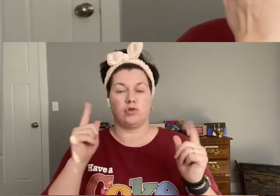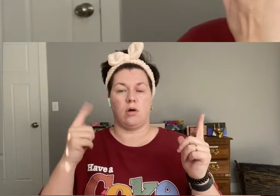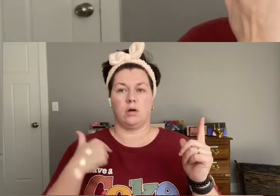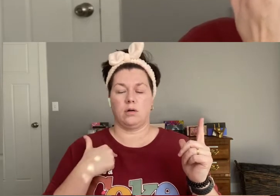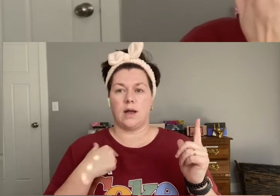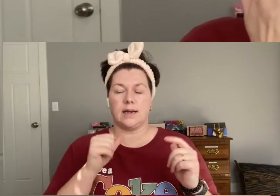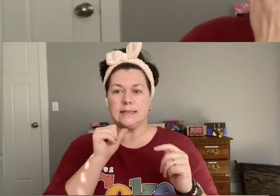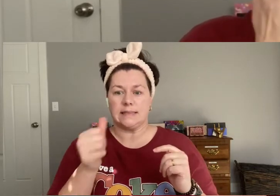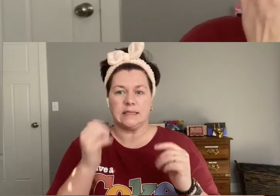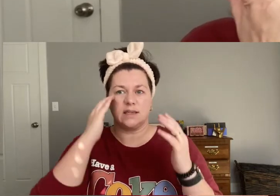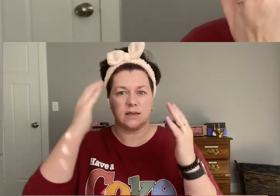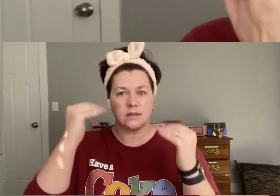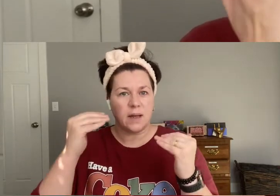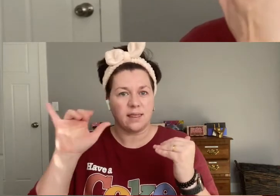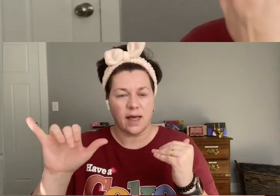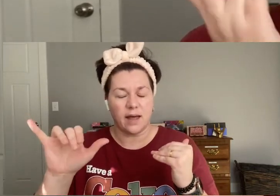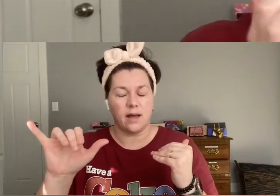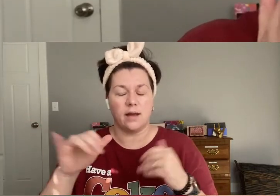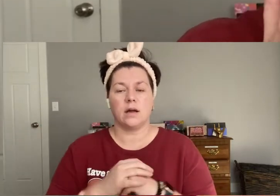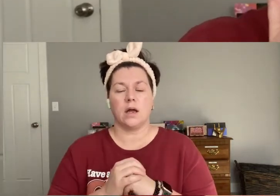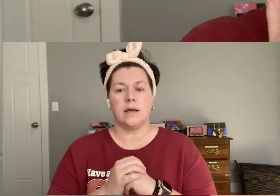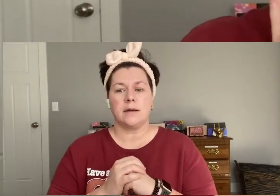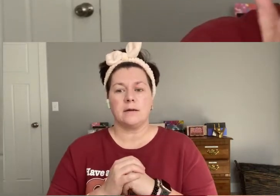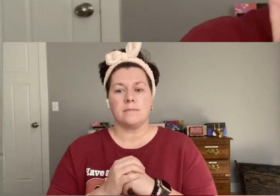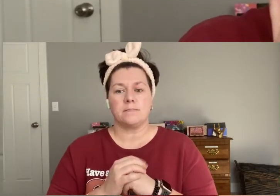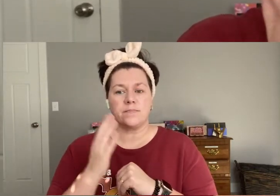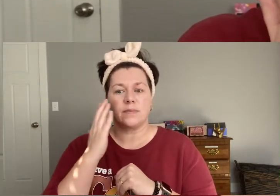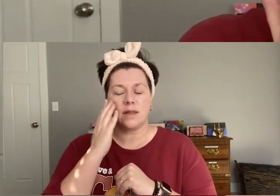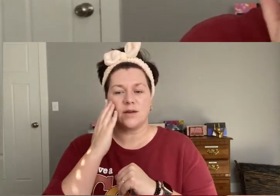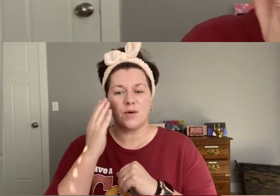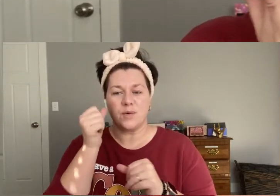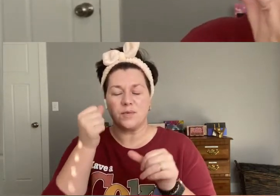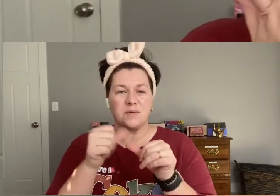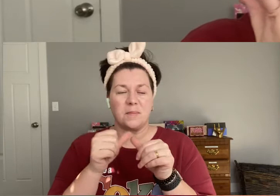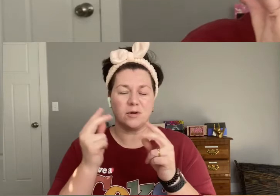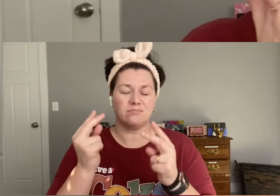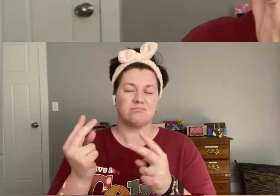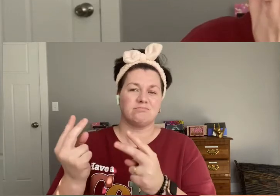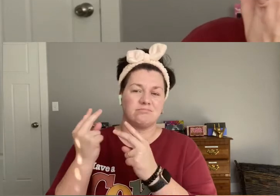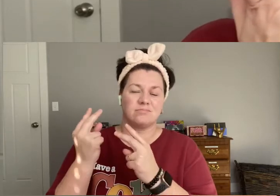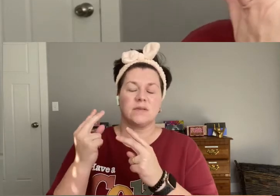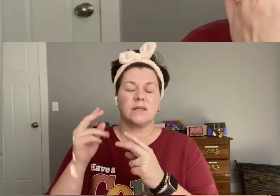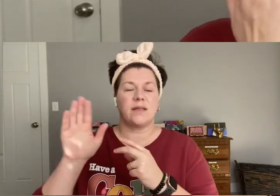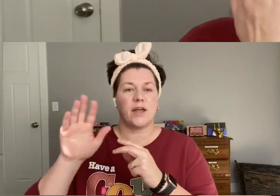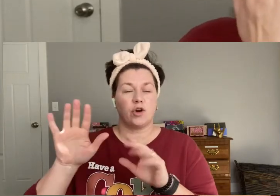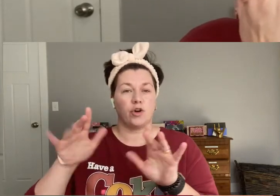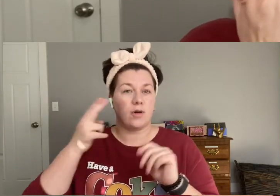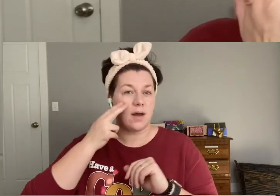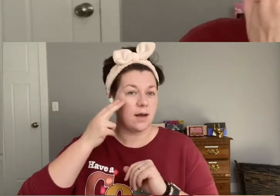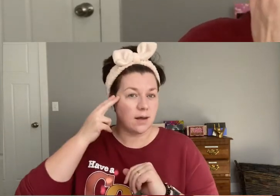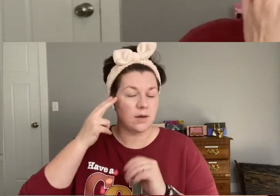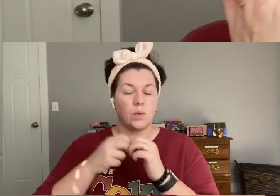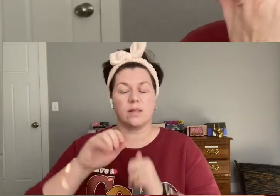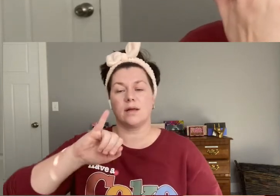I'm surprised. I didn't see that coming. I'm so shocked. They have some really beautiful formulas,